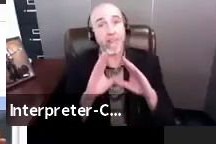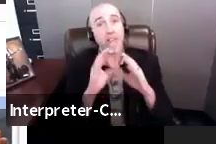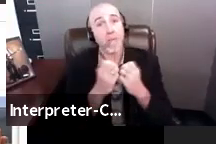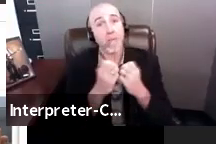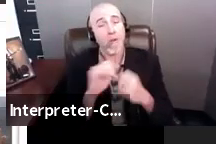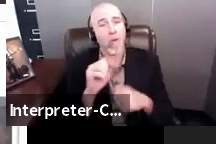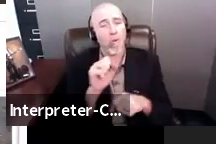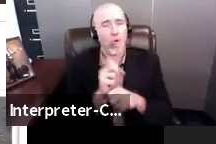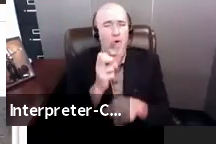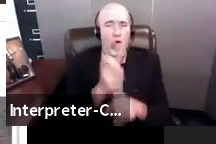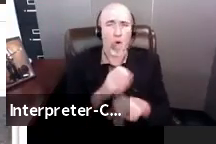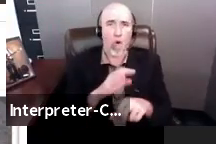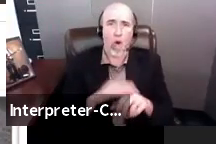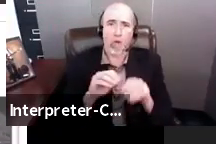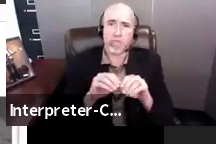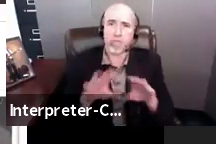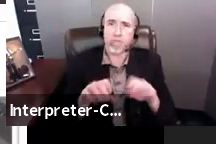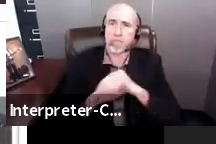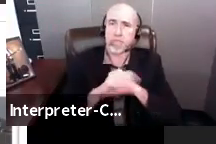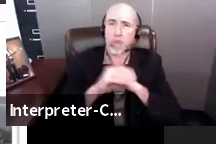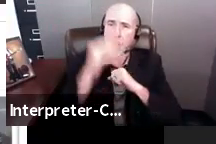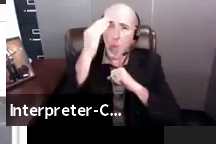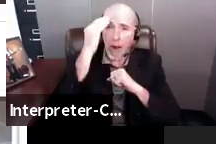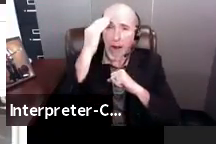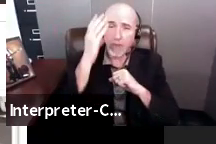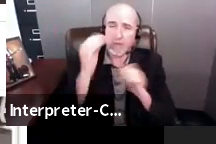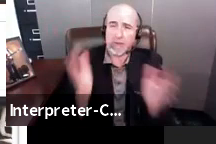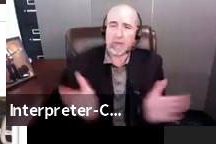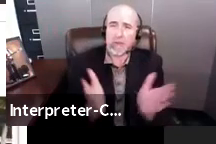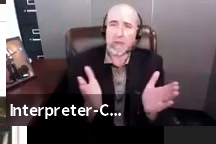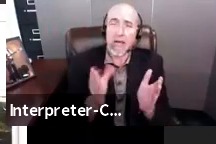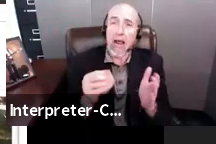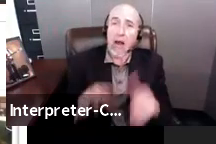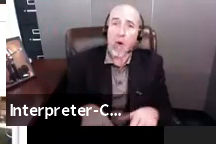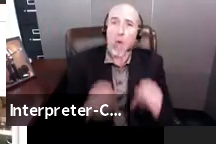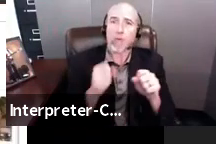hard on awareness events and campaigns and hosts an annual